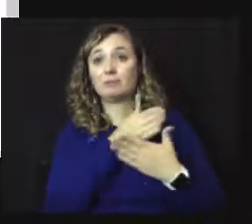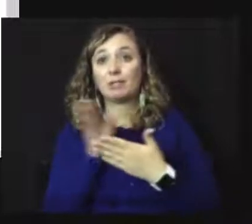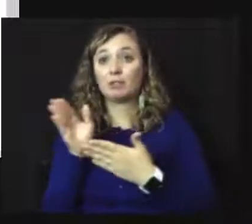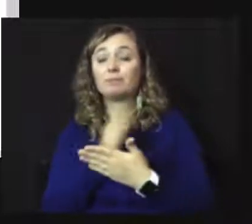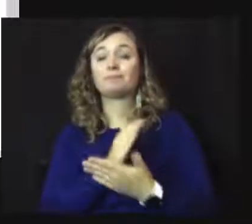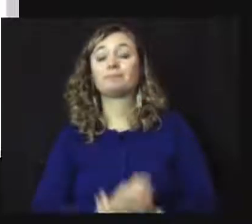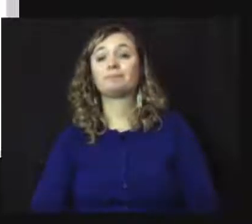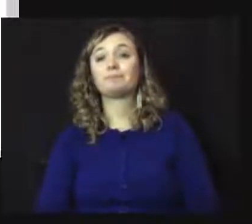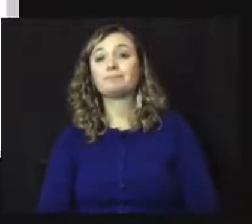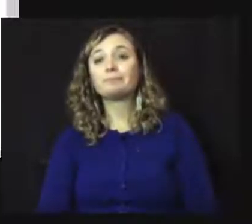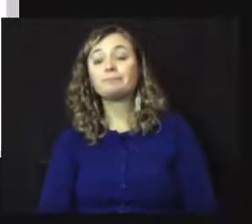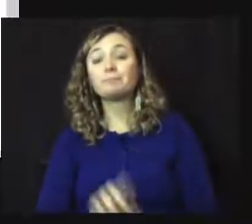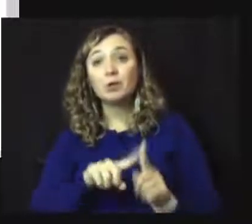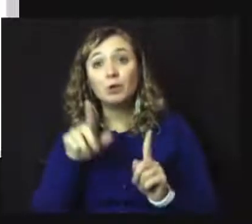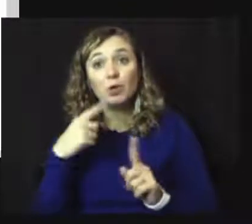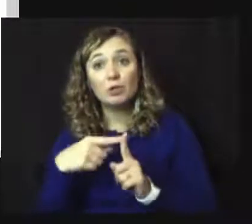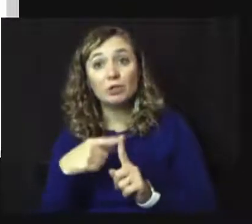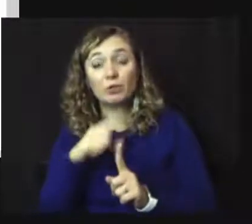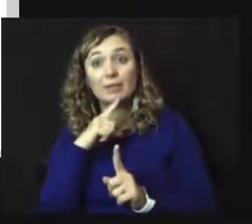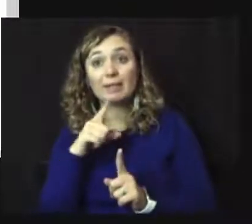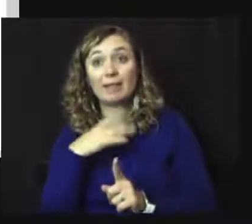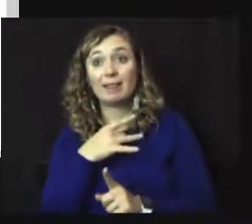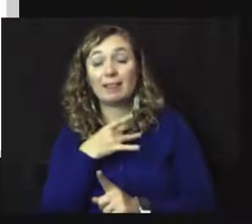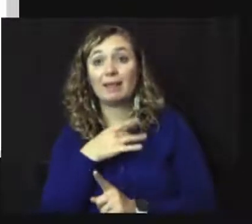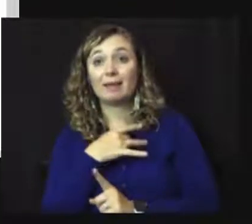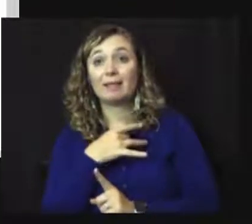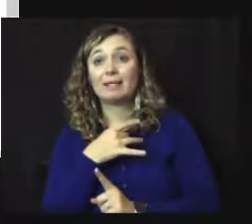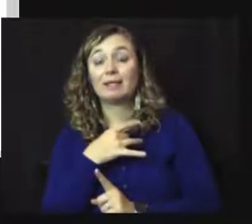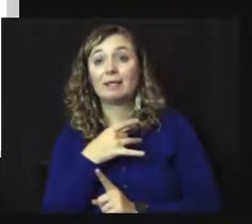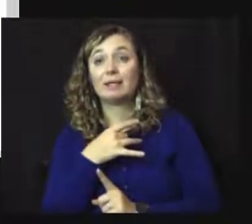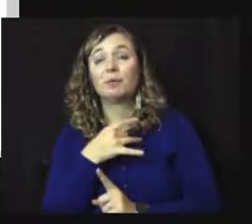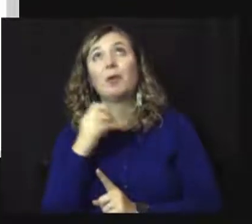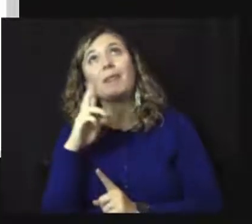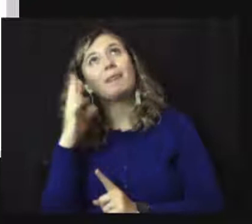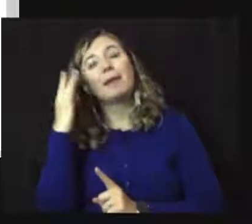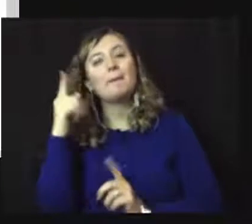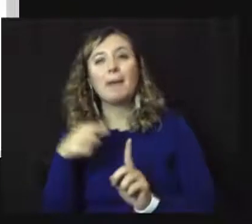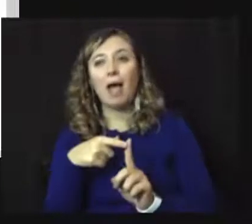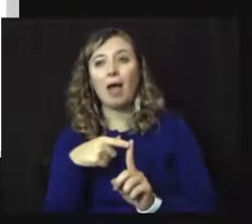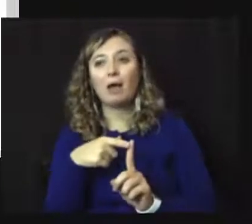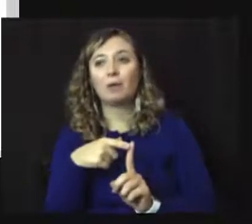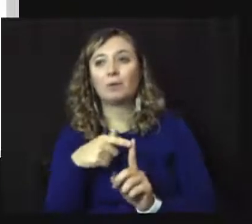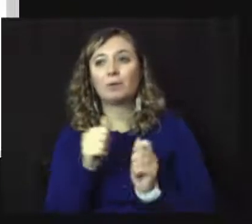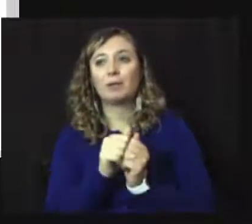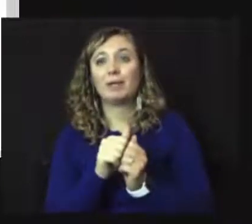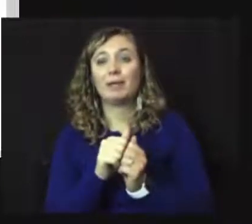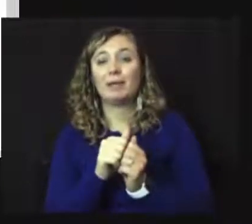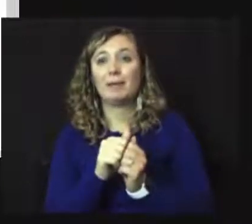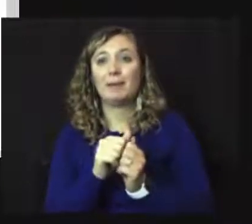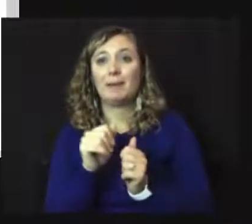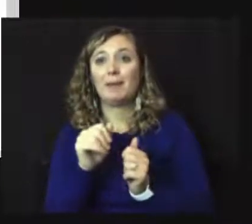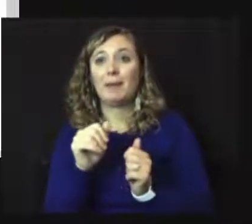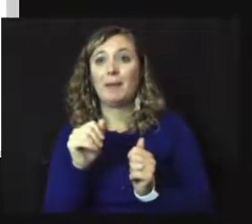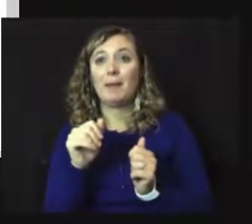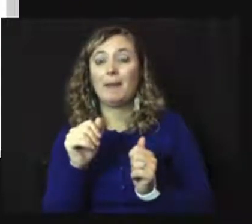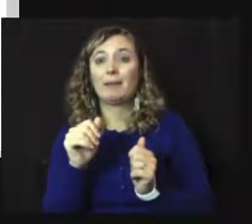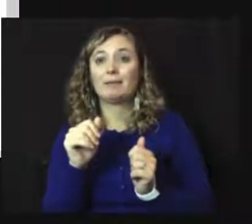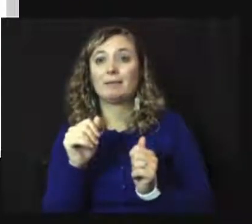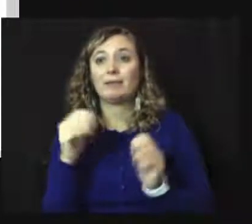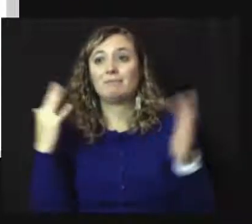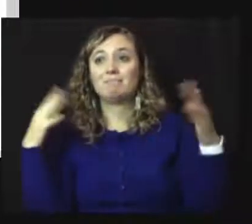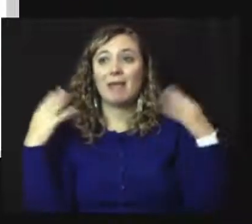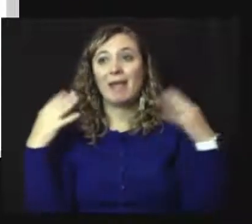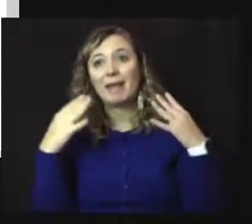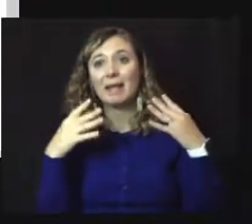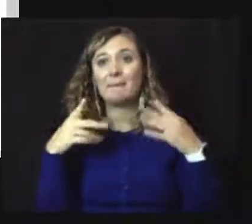things I actually really like about, or think about, like with the Manic Pixie Dream Girl character, is that